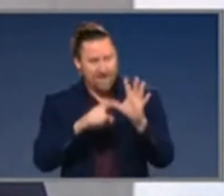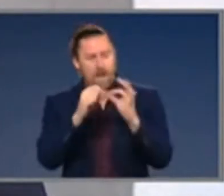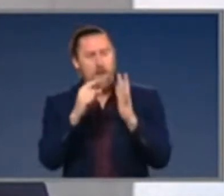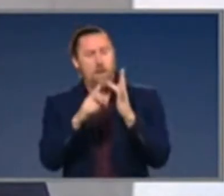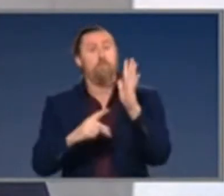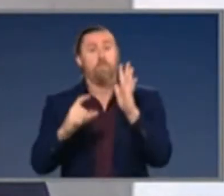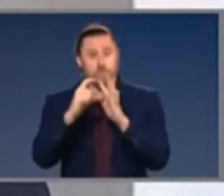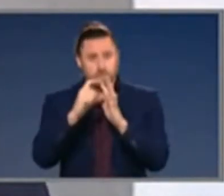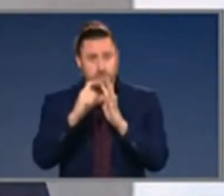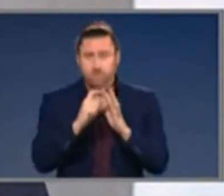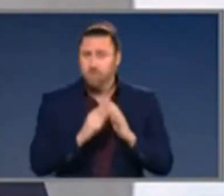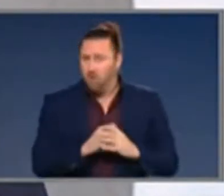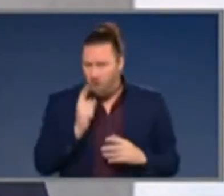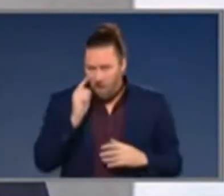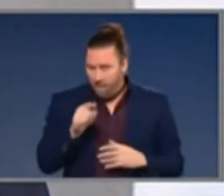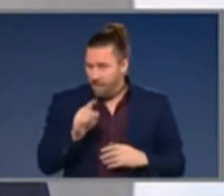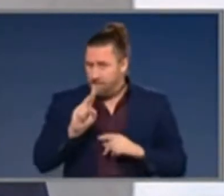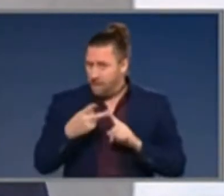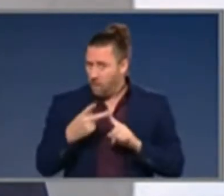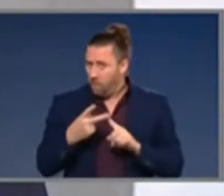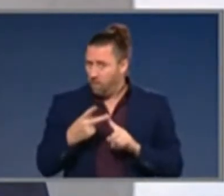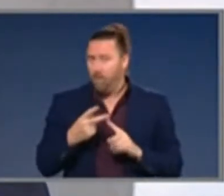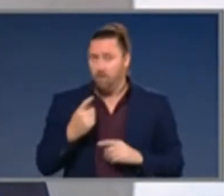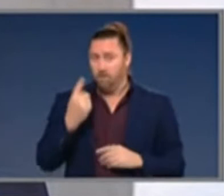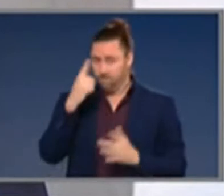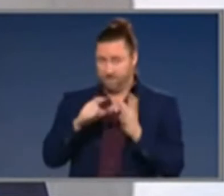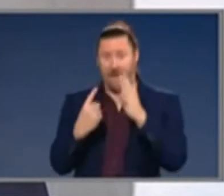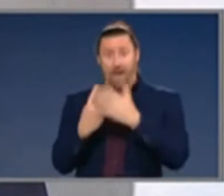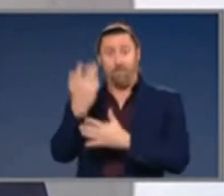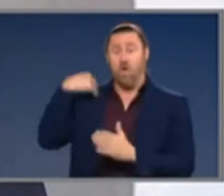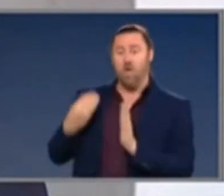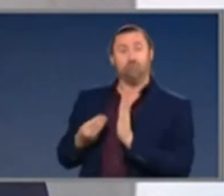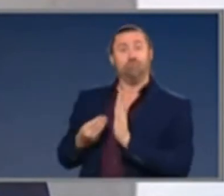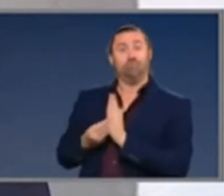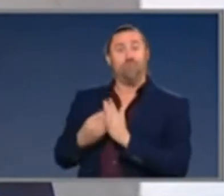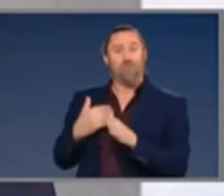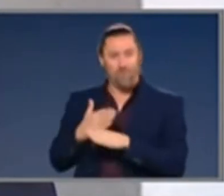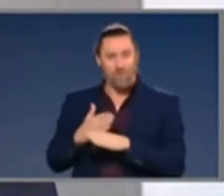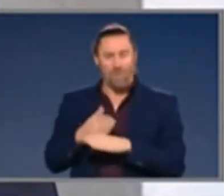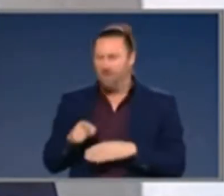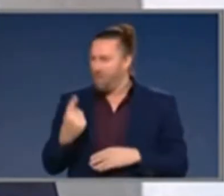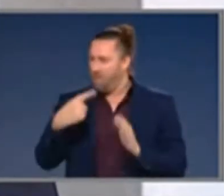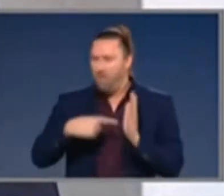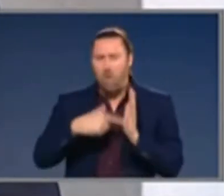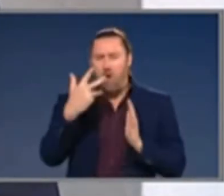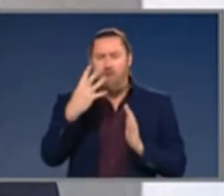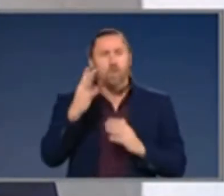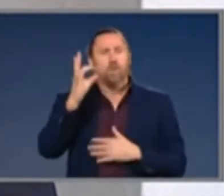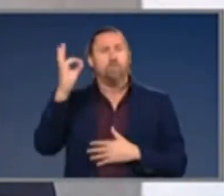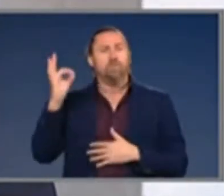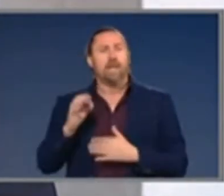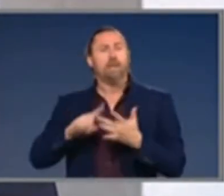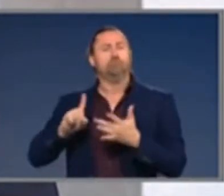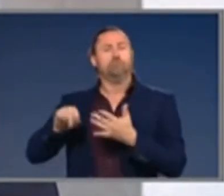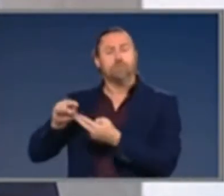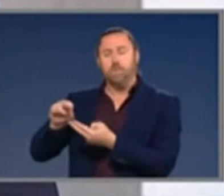That is the second, I understand, of those 30-year bonds. One was done when I was Treasurer. They locked that in at some 1.94%. That